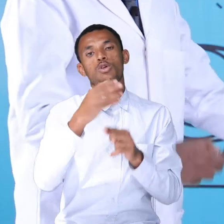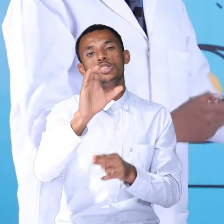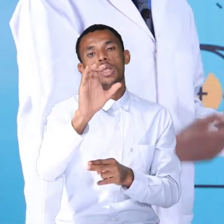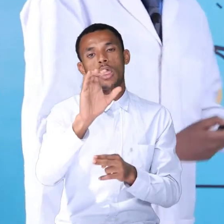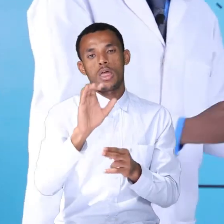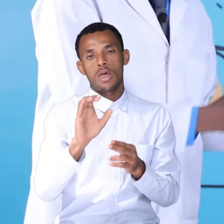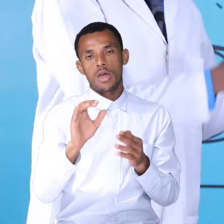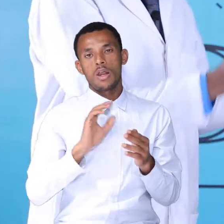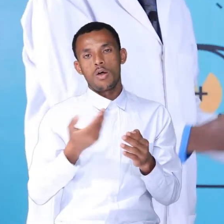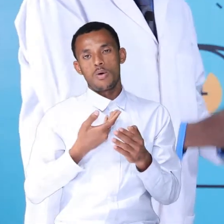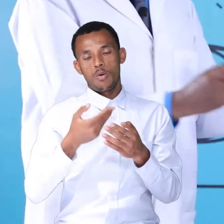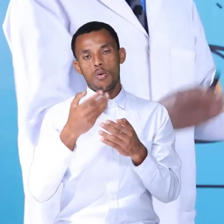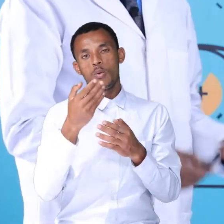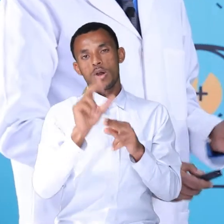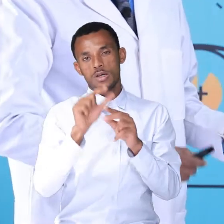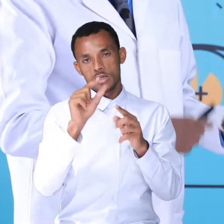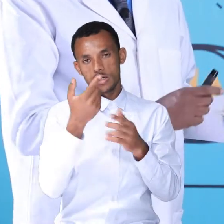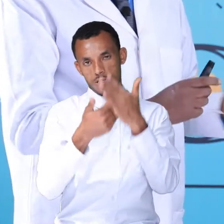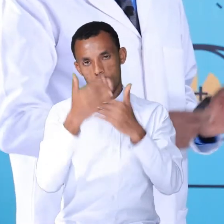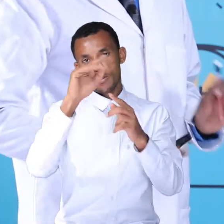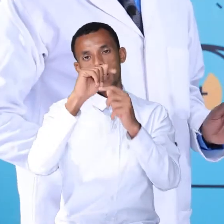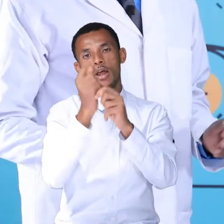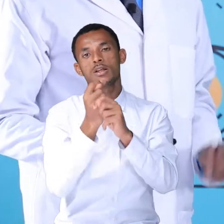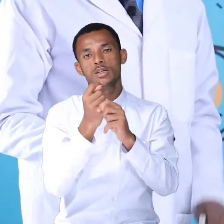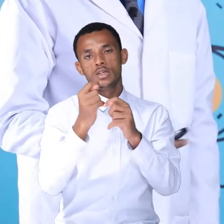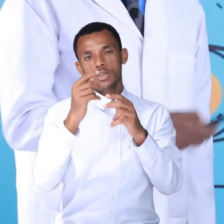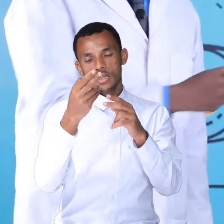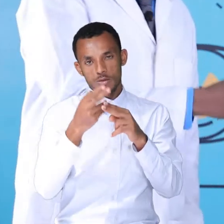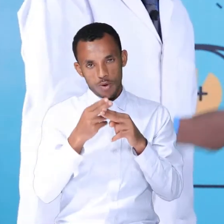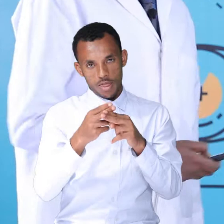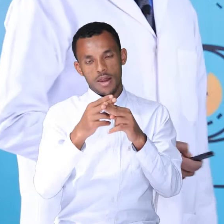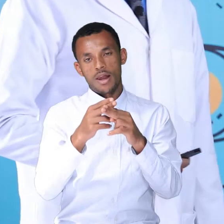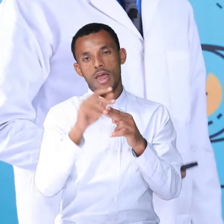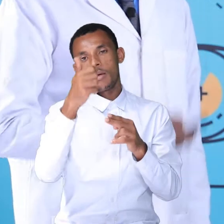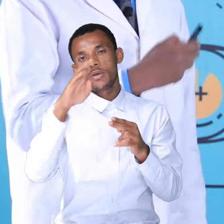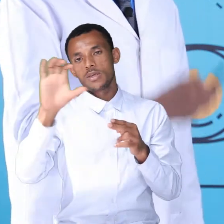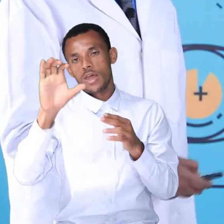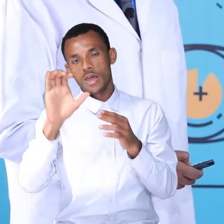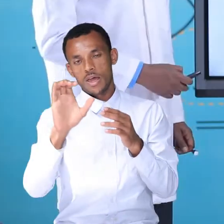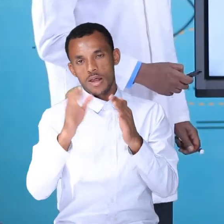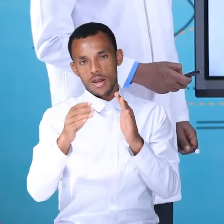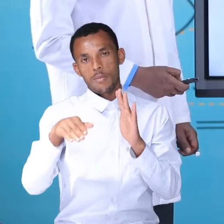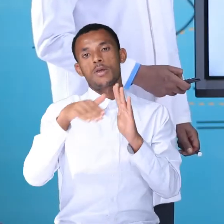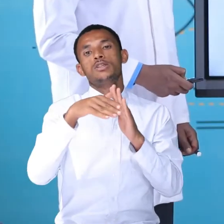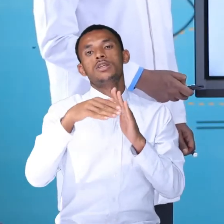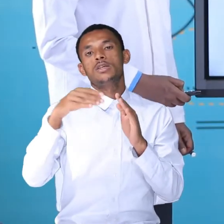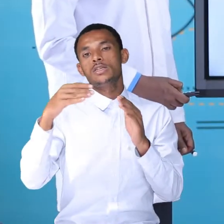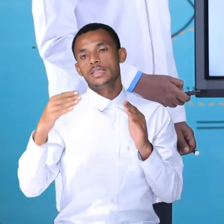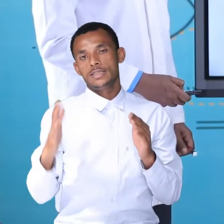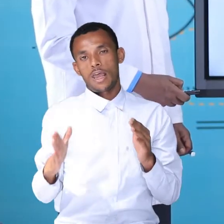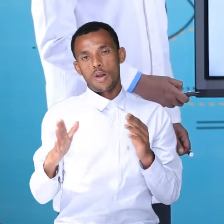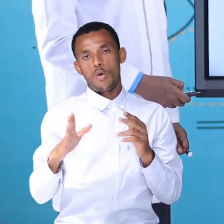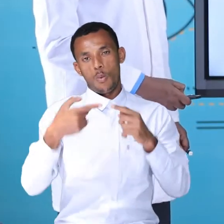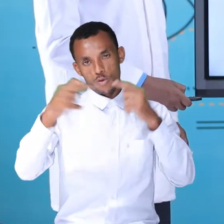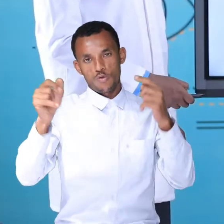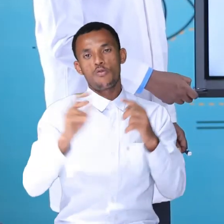From now onwards, when I am discussing about triangles, small letters ABC represent the sides opposite to the vertices,